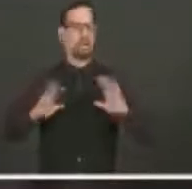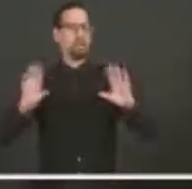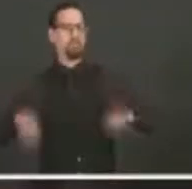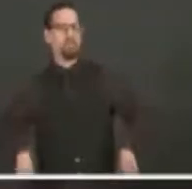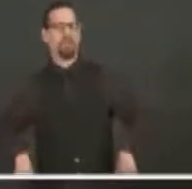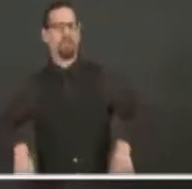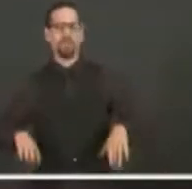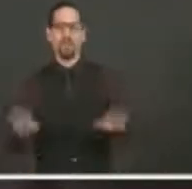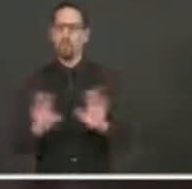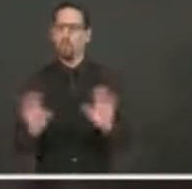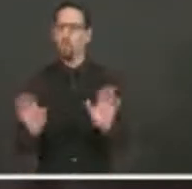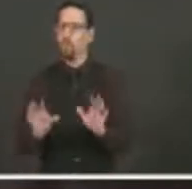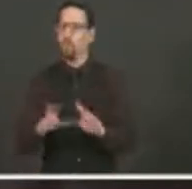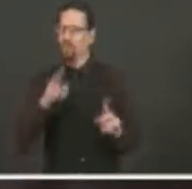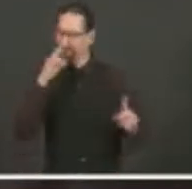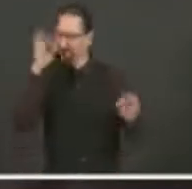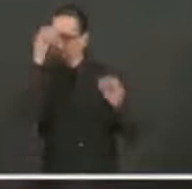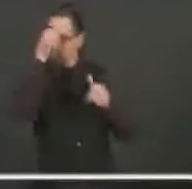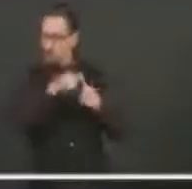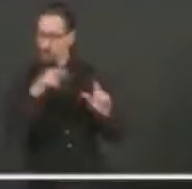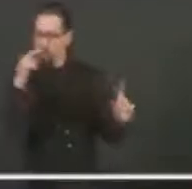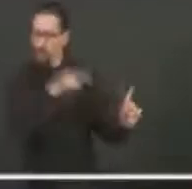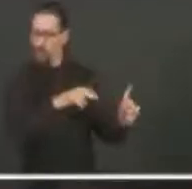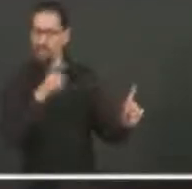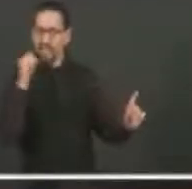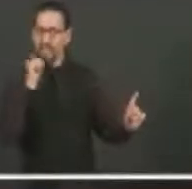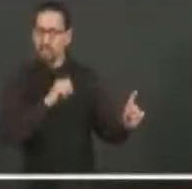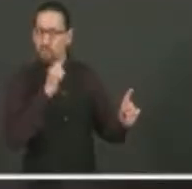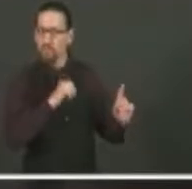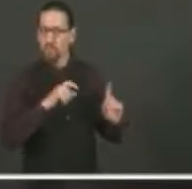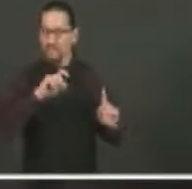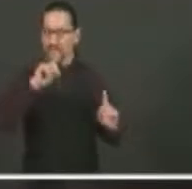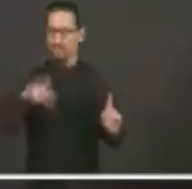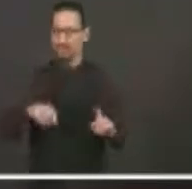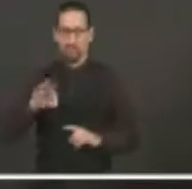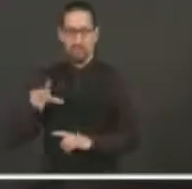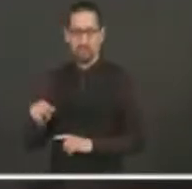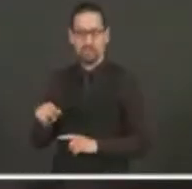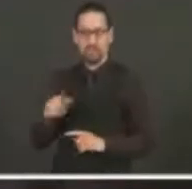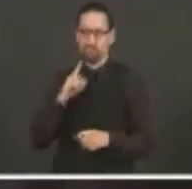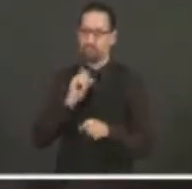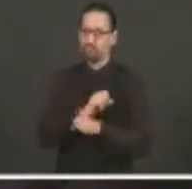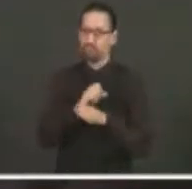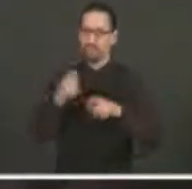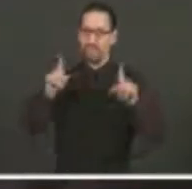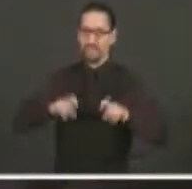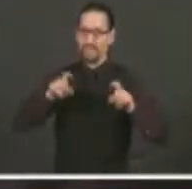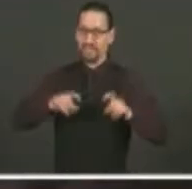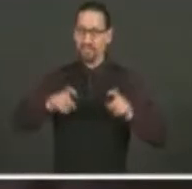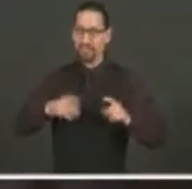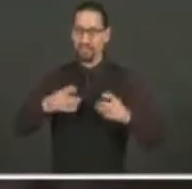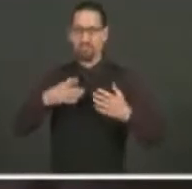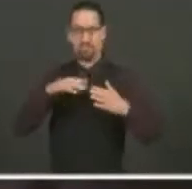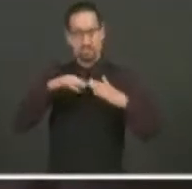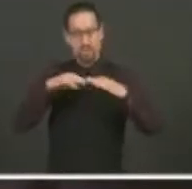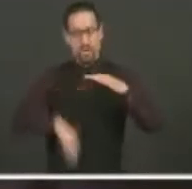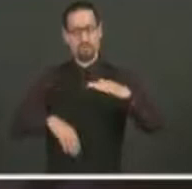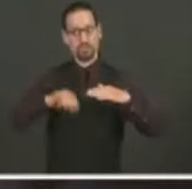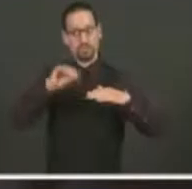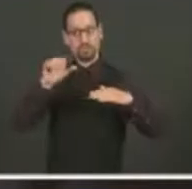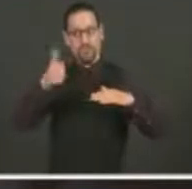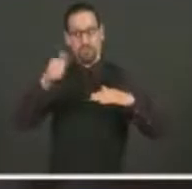Texas, Florida, their statewide test positive rate is below 10%,